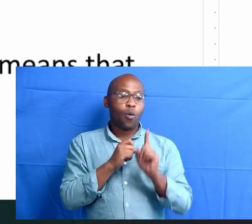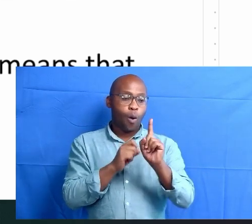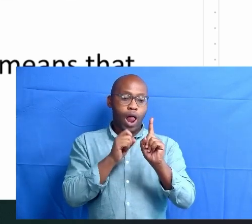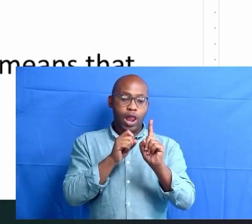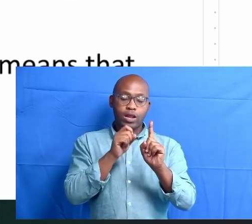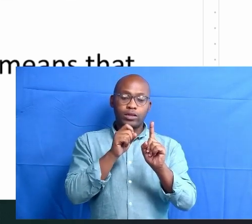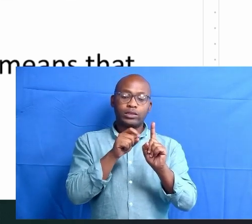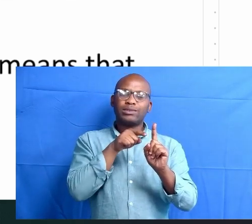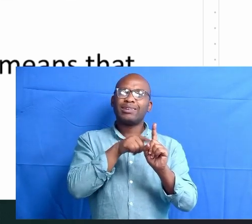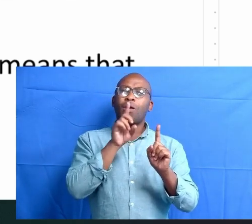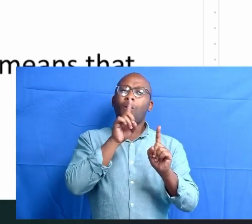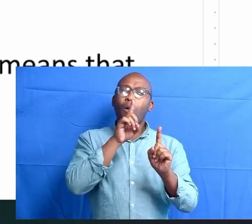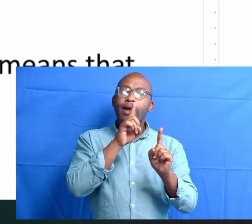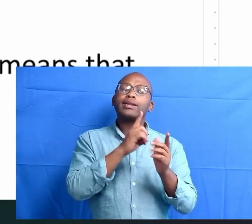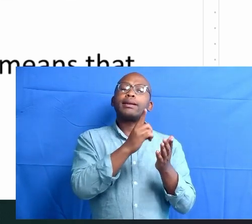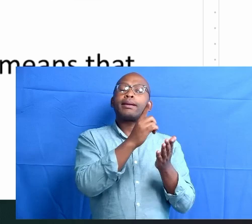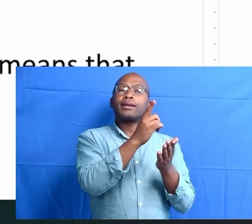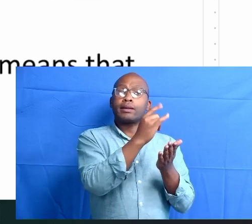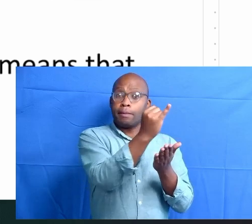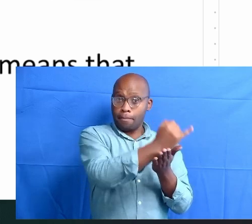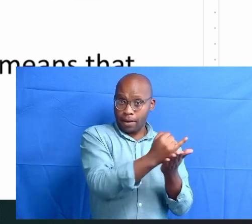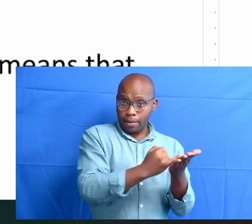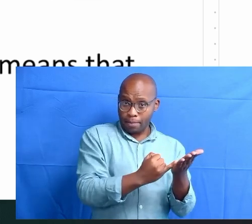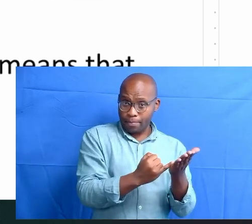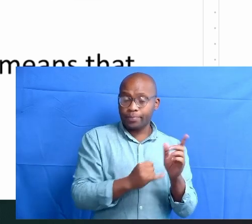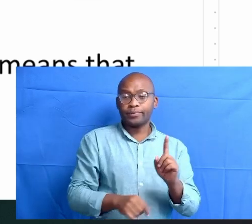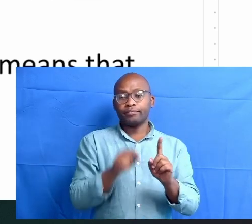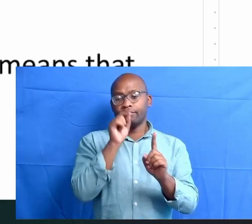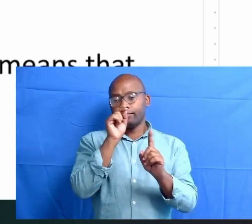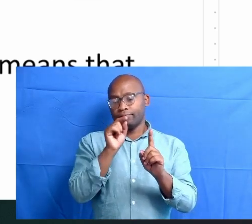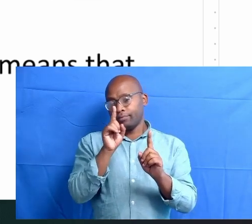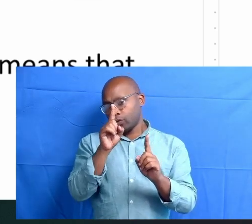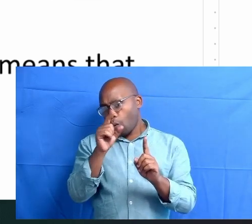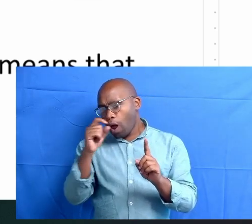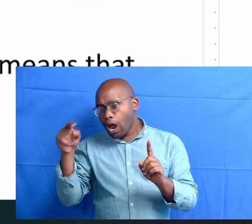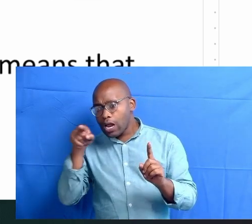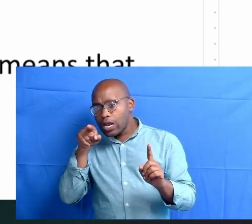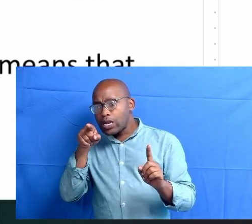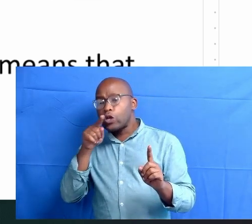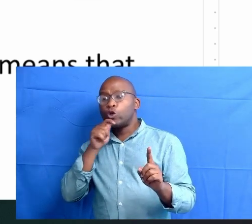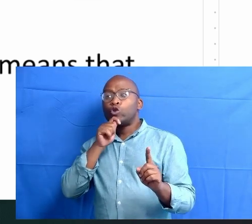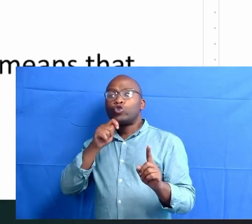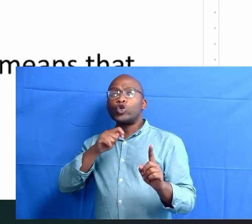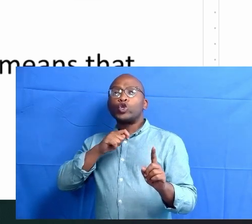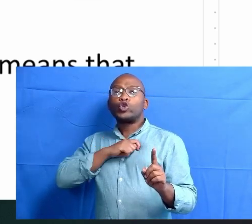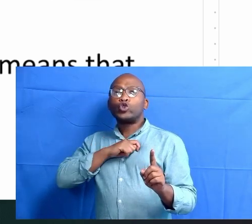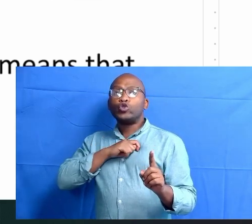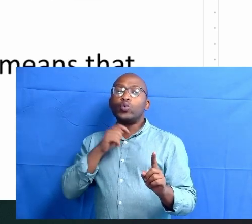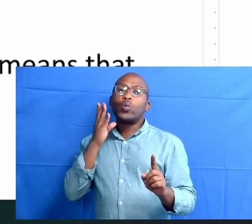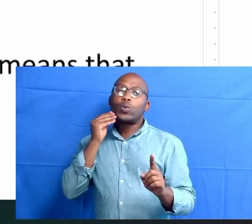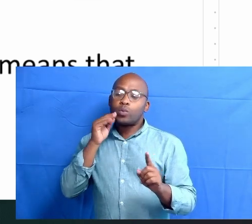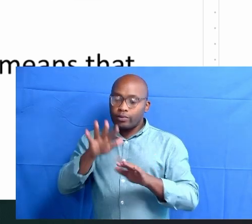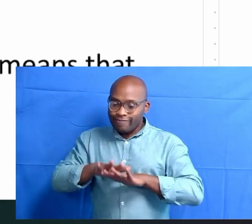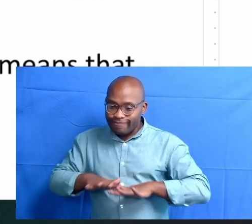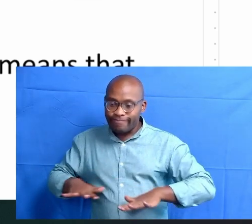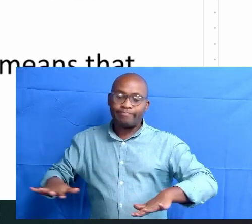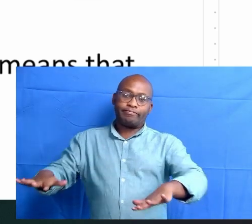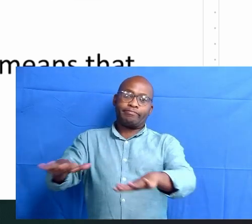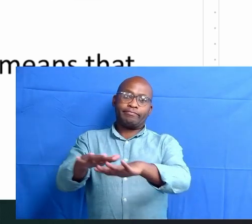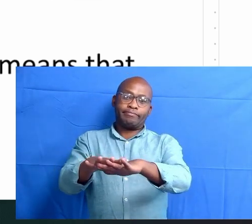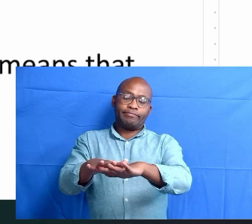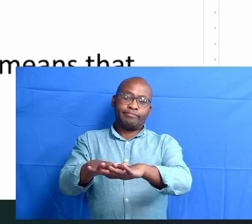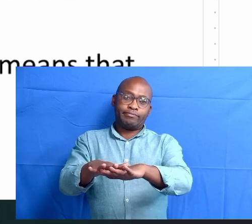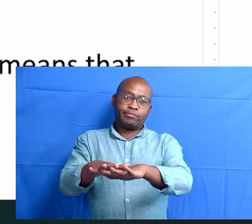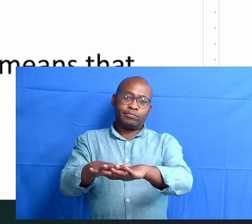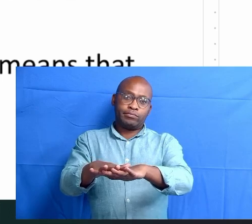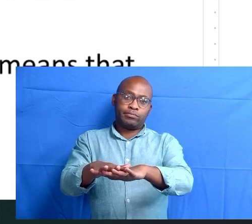is the map and 100 is the reality, which is the number scale is always written in a form of that one. 100 is